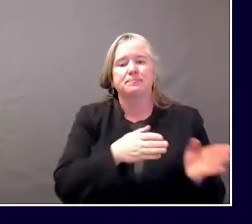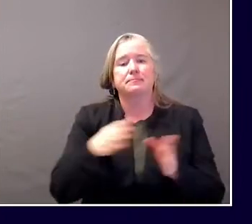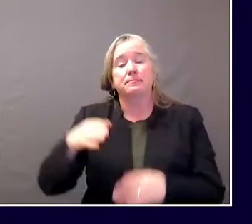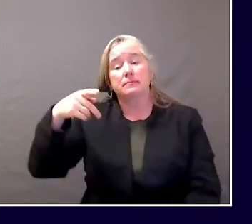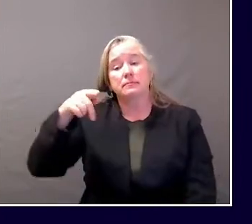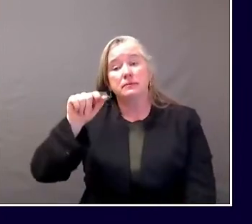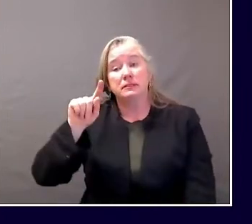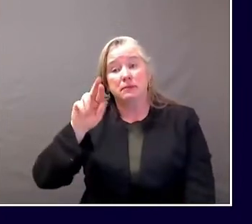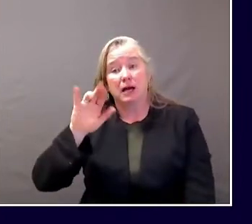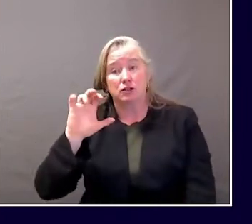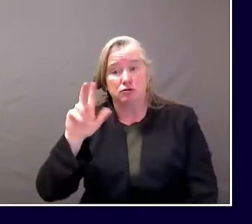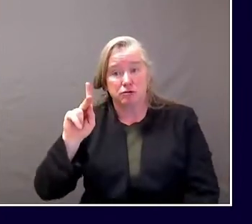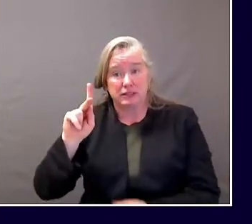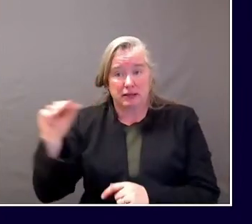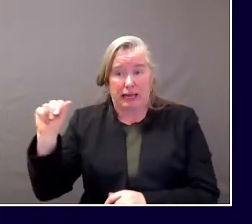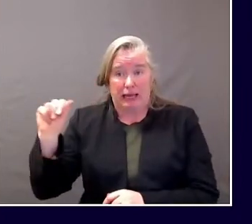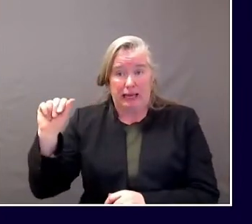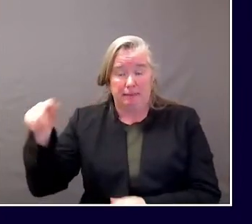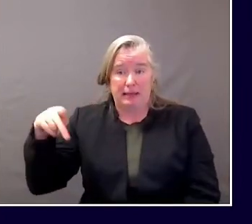AP next.